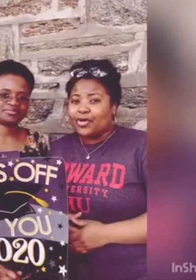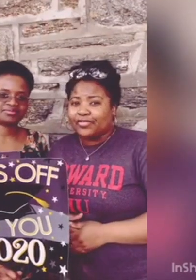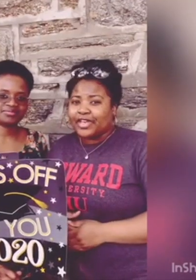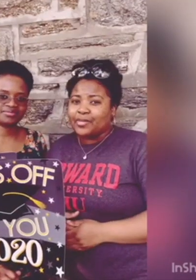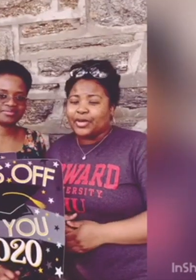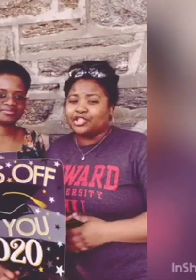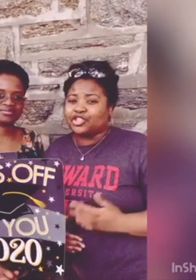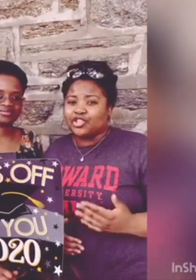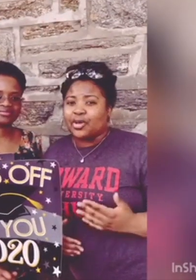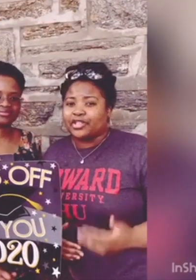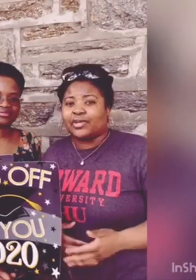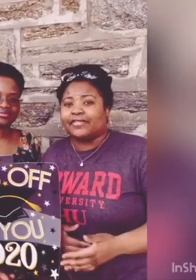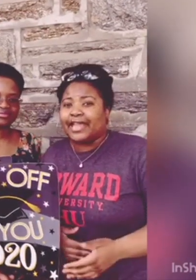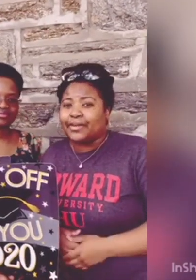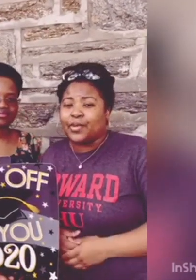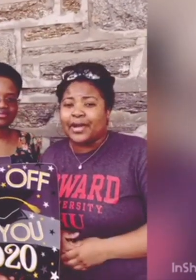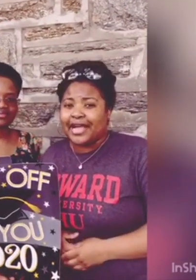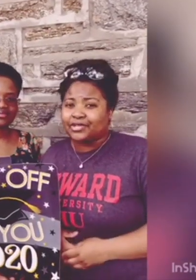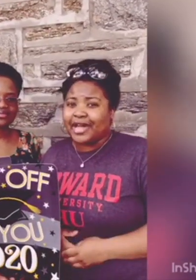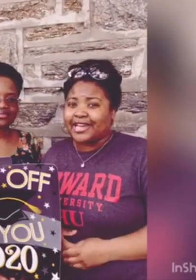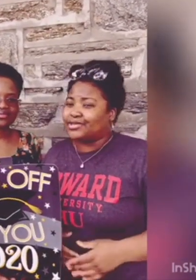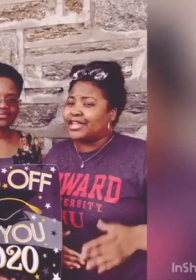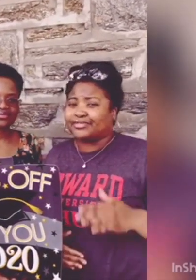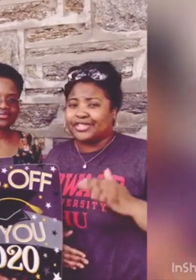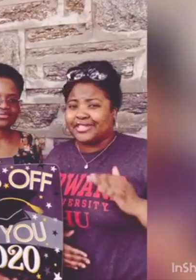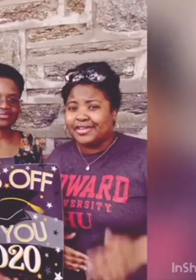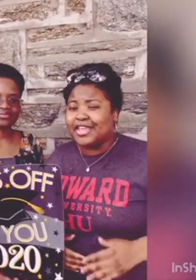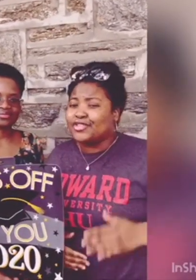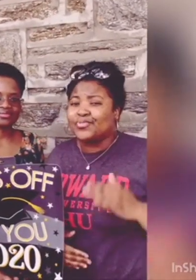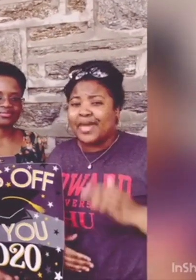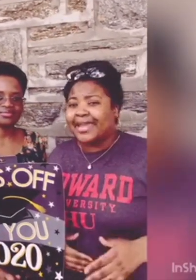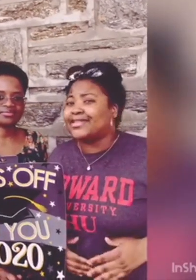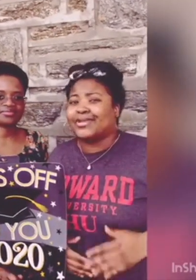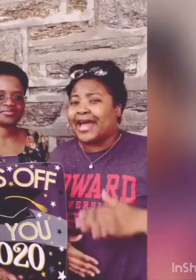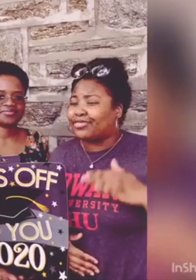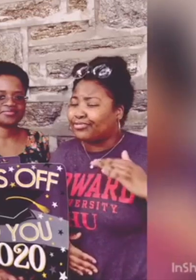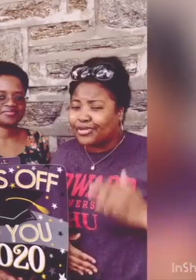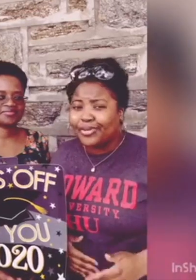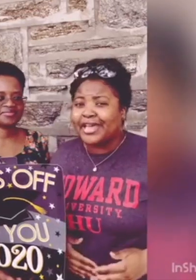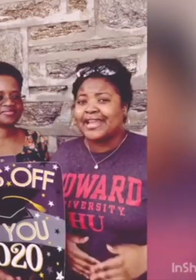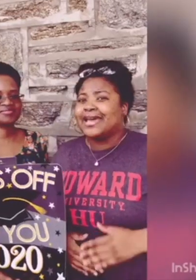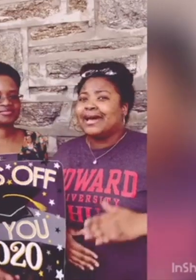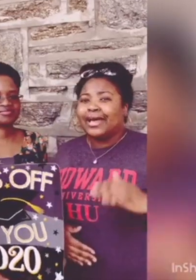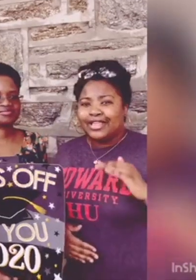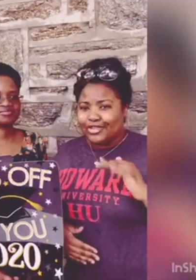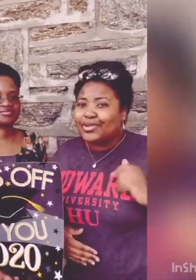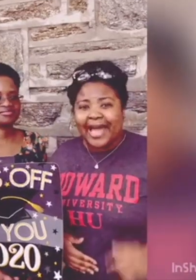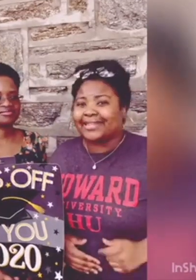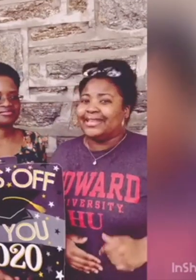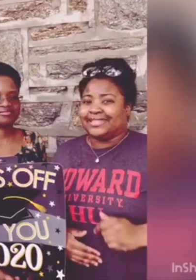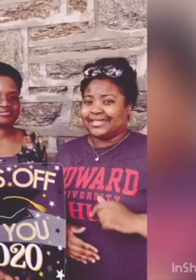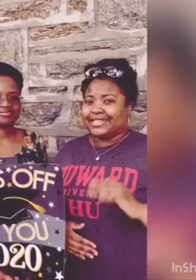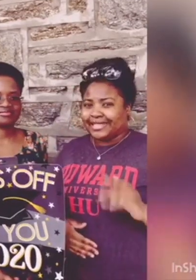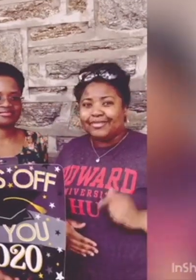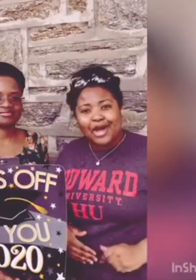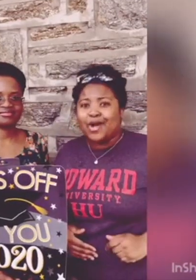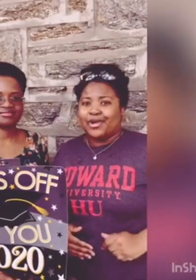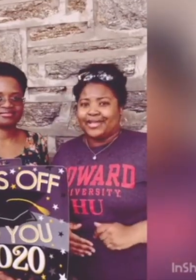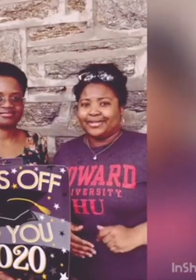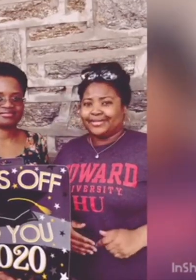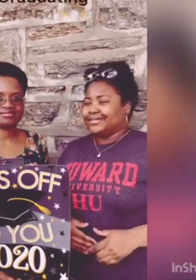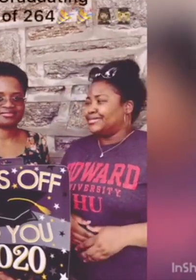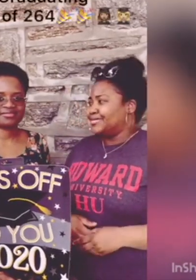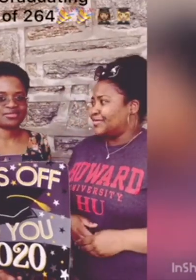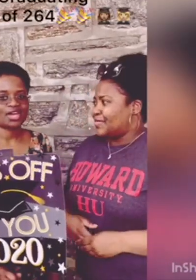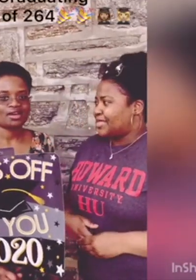with COVID, but just know that you have a lot of people behind you guys. You guys are resilient. You made it. You got through it. You got this. Let's keep